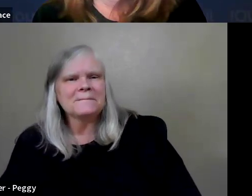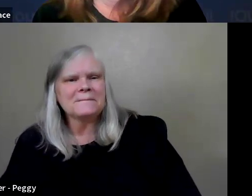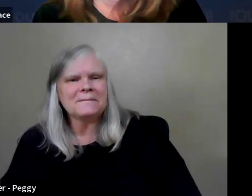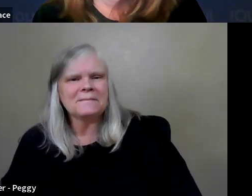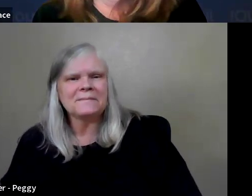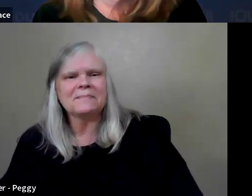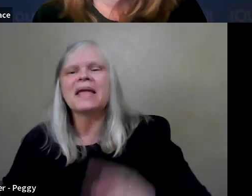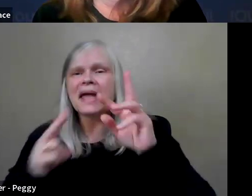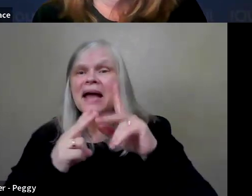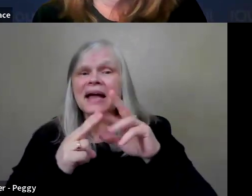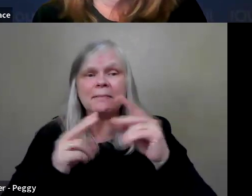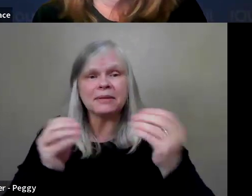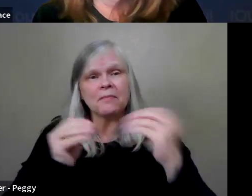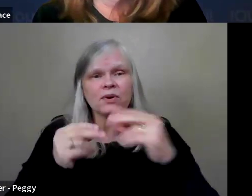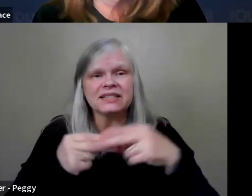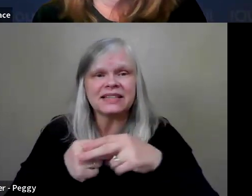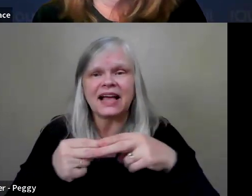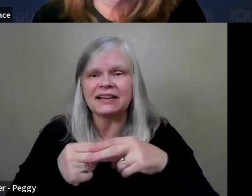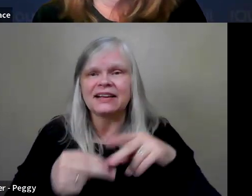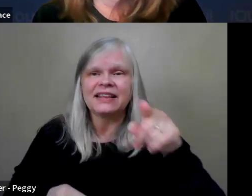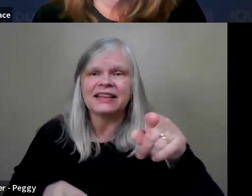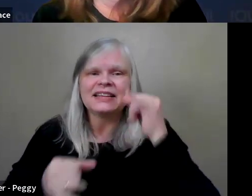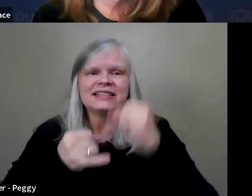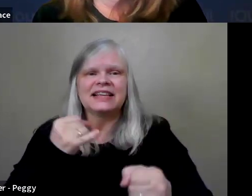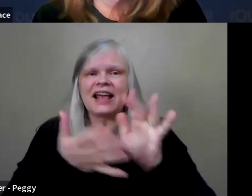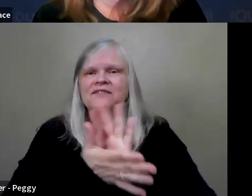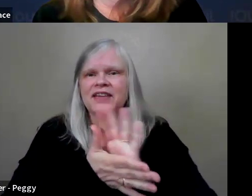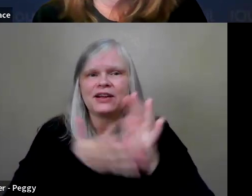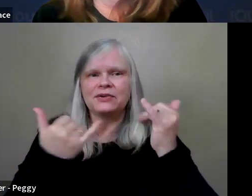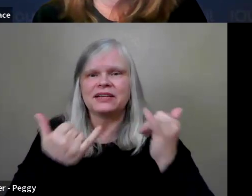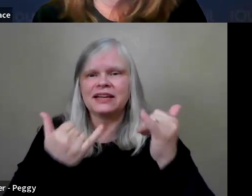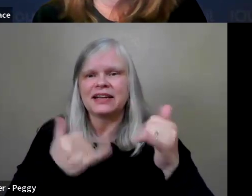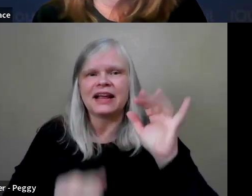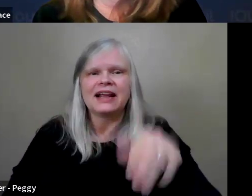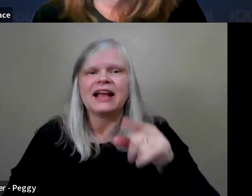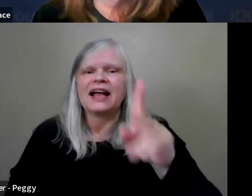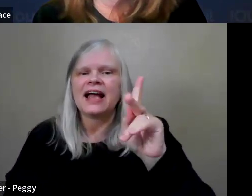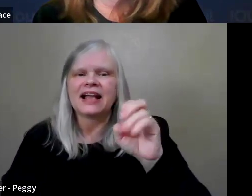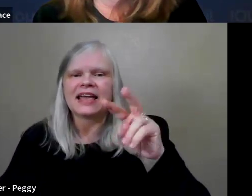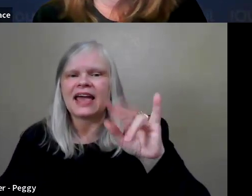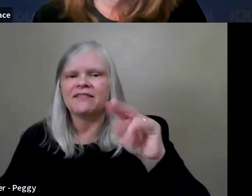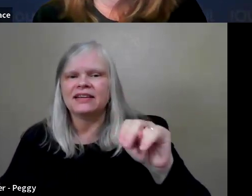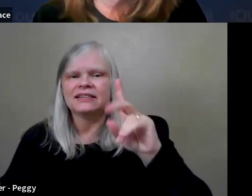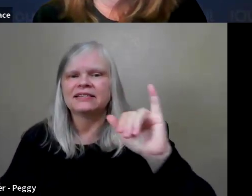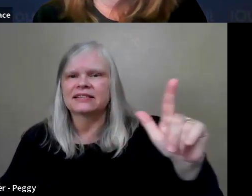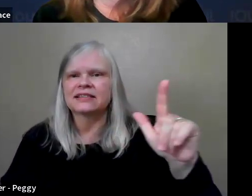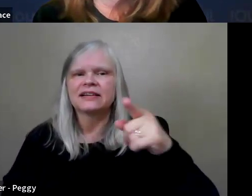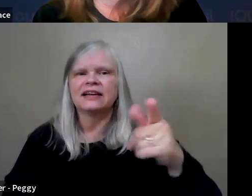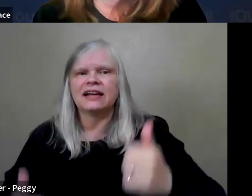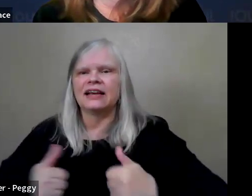Okay, we have a couple more slides here. This is our last video today, and this is Kevin Dill. Kevin is